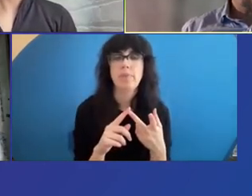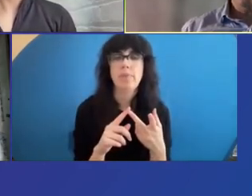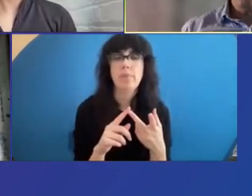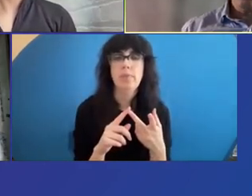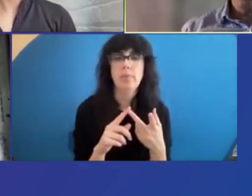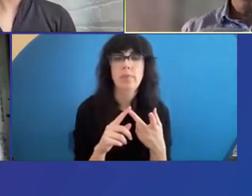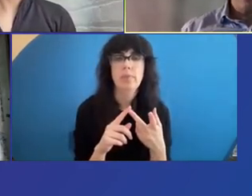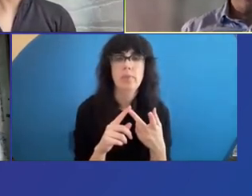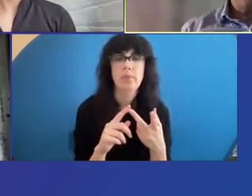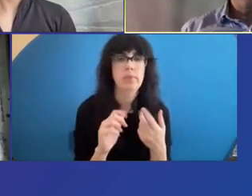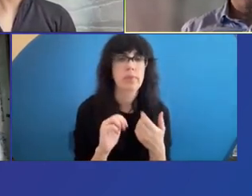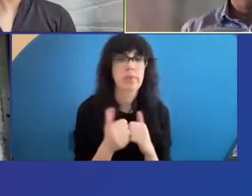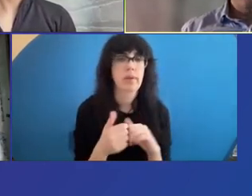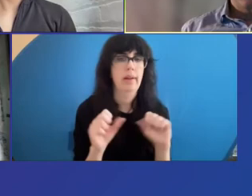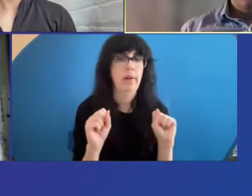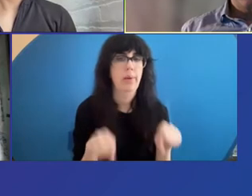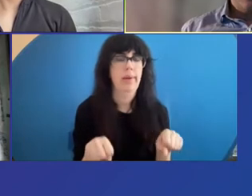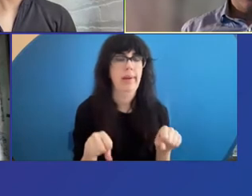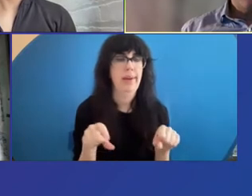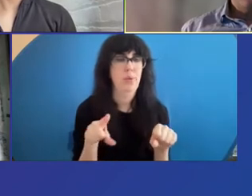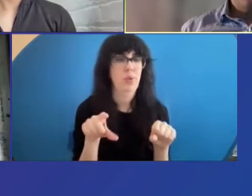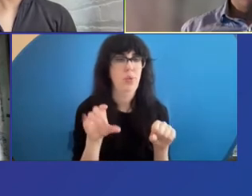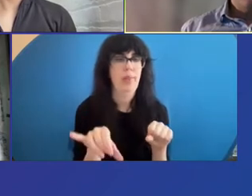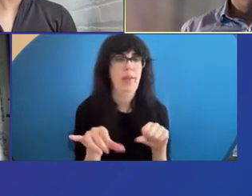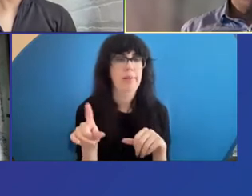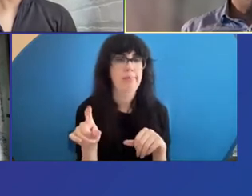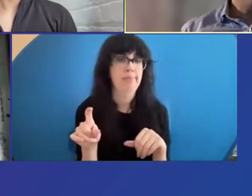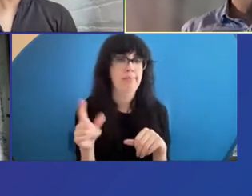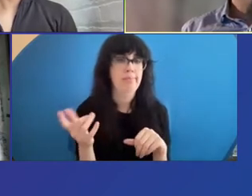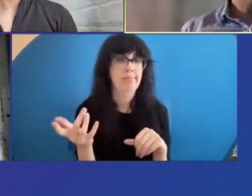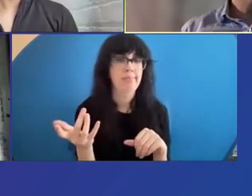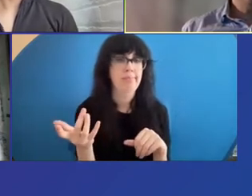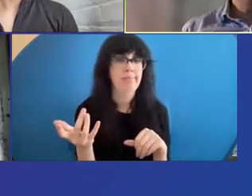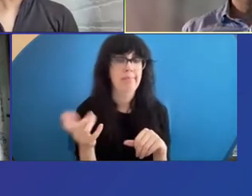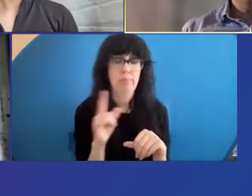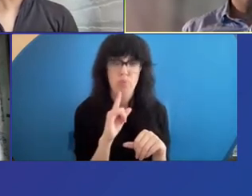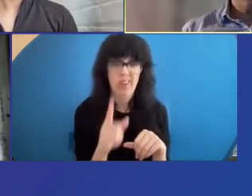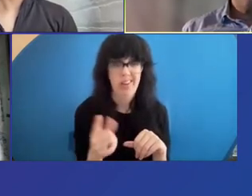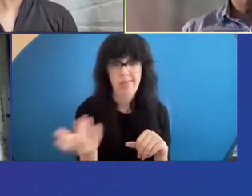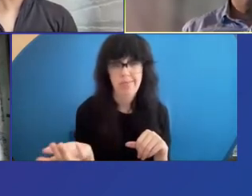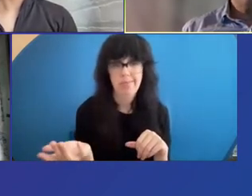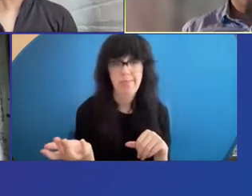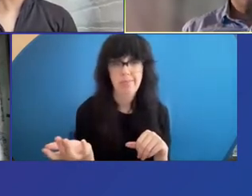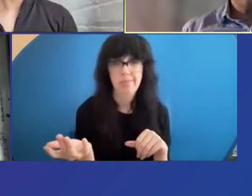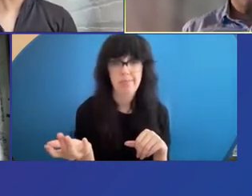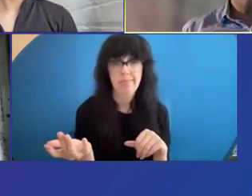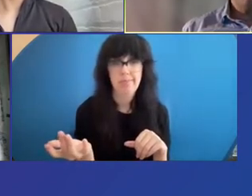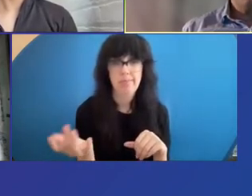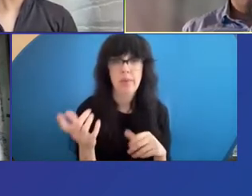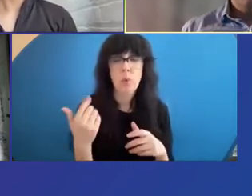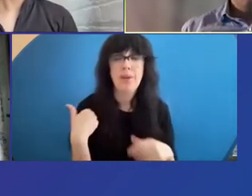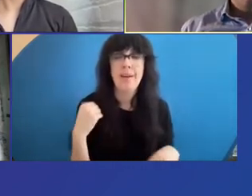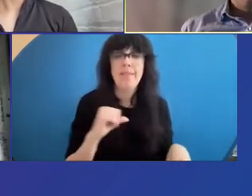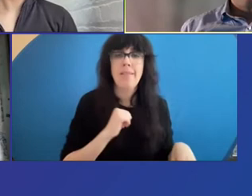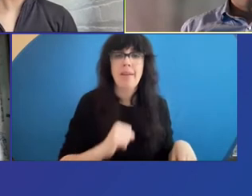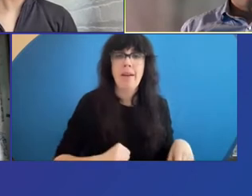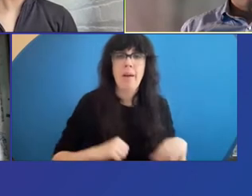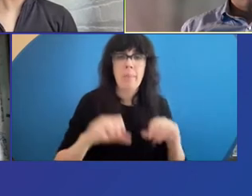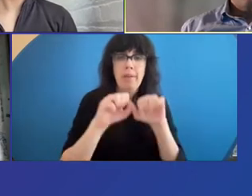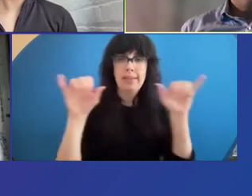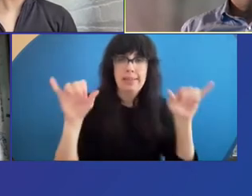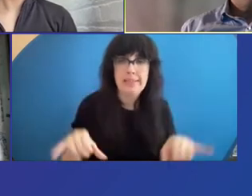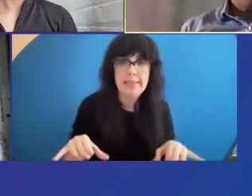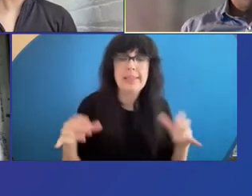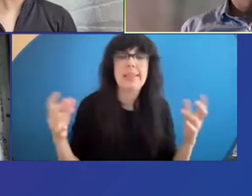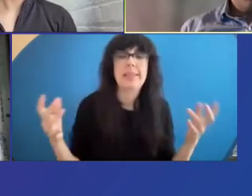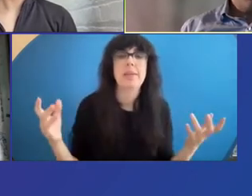can you do that? Like, really, I mean, there's a capitalist system, but